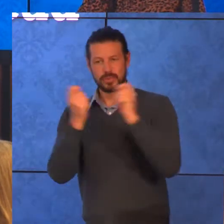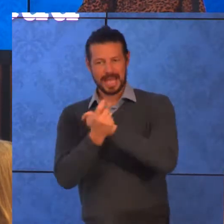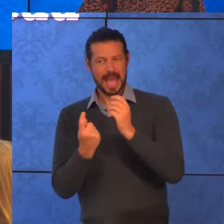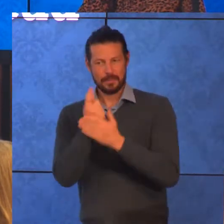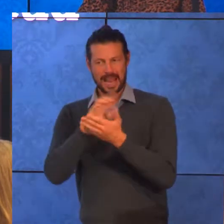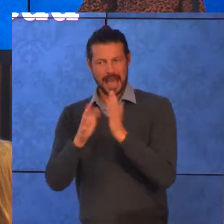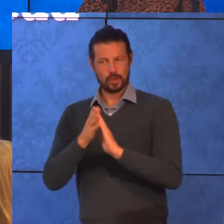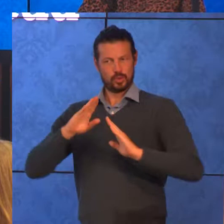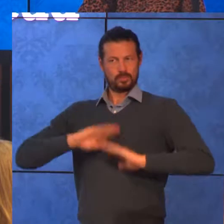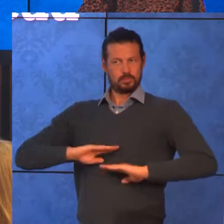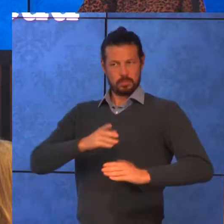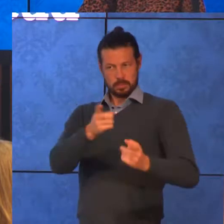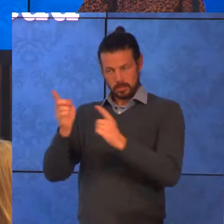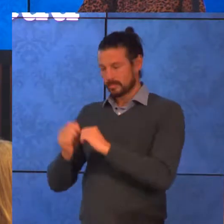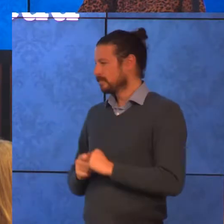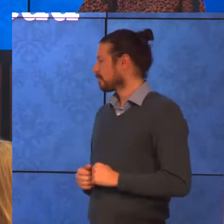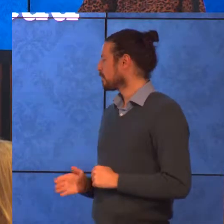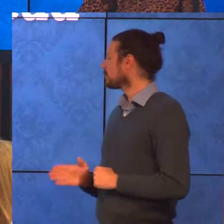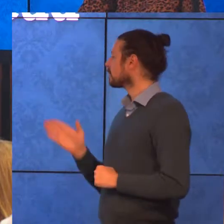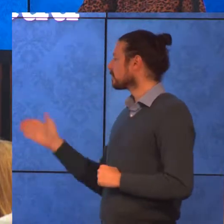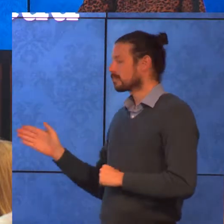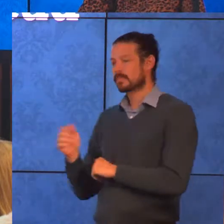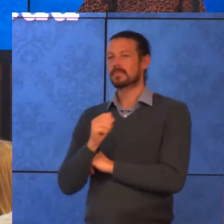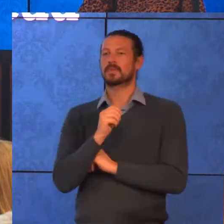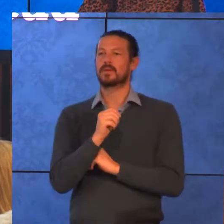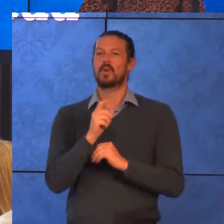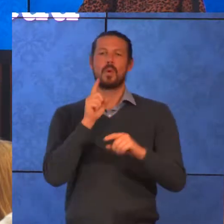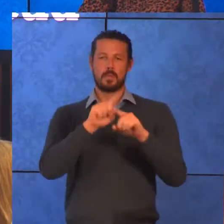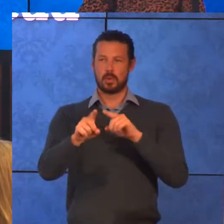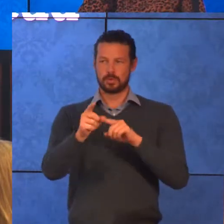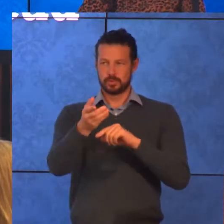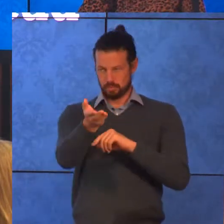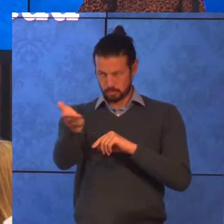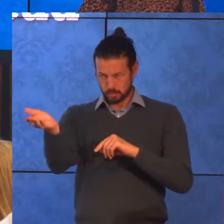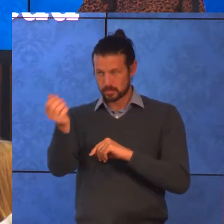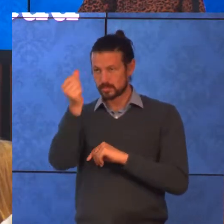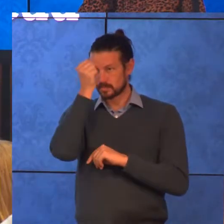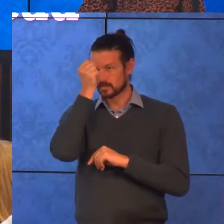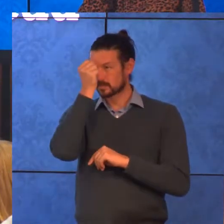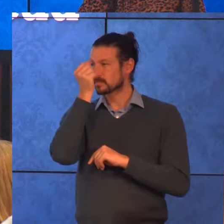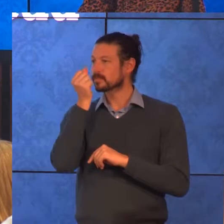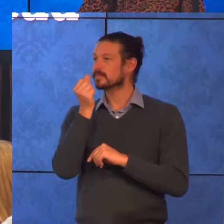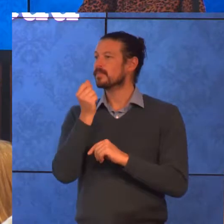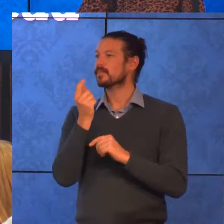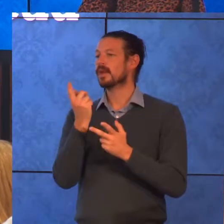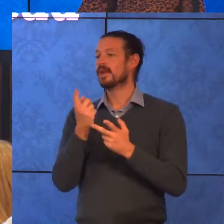Thanks for that, Rick. Most of the people in this room would know that when